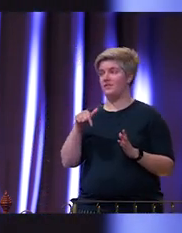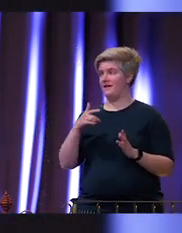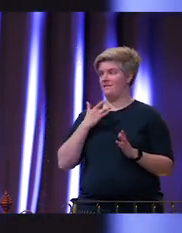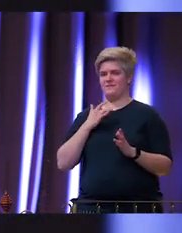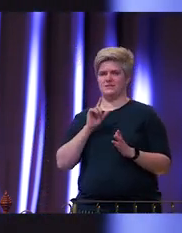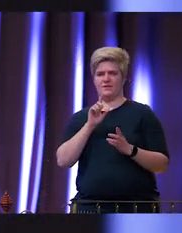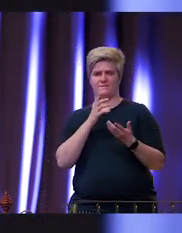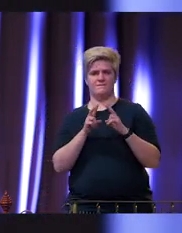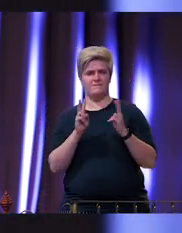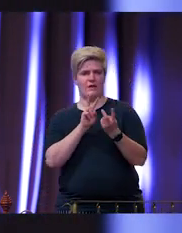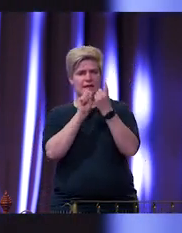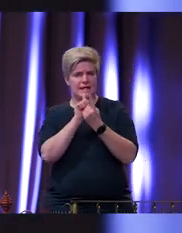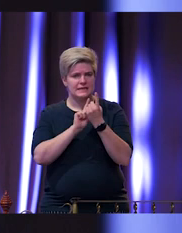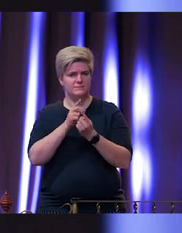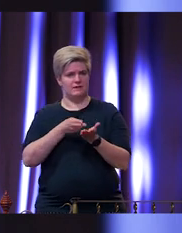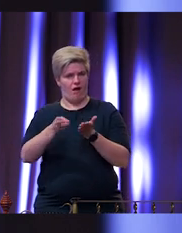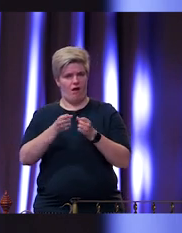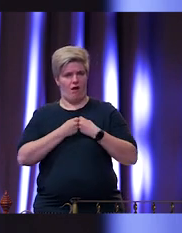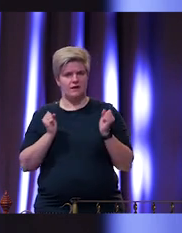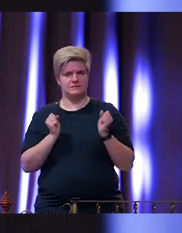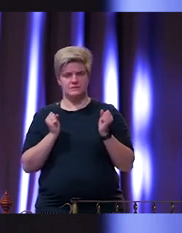honest conversation, and